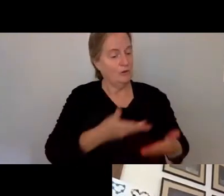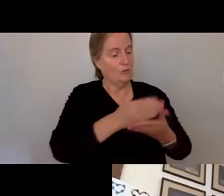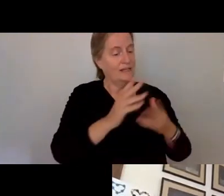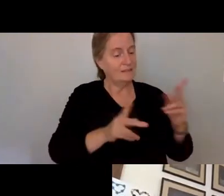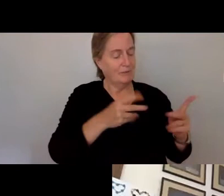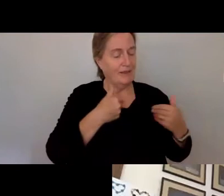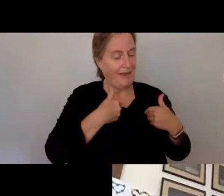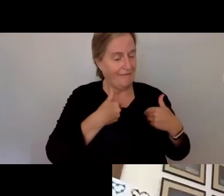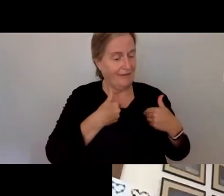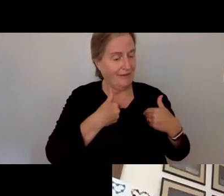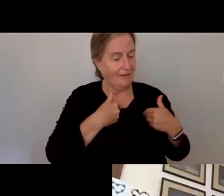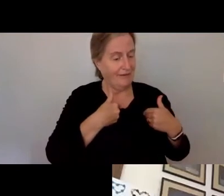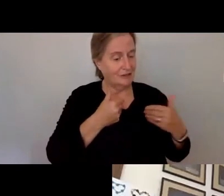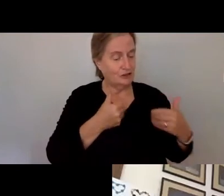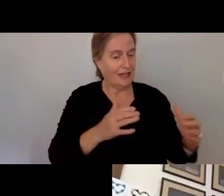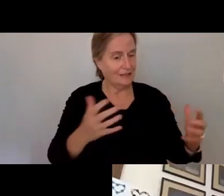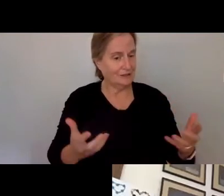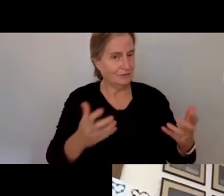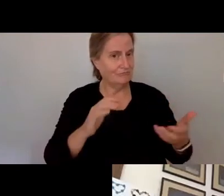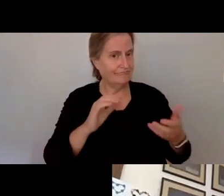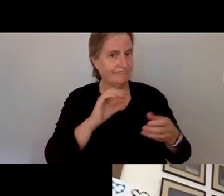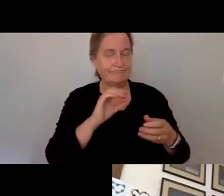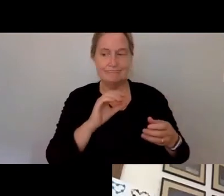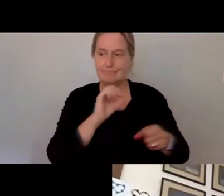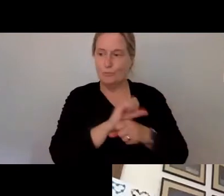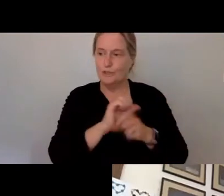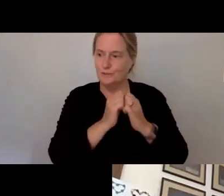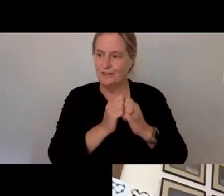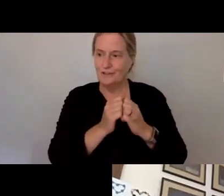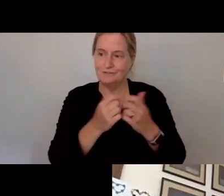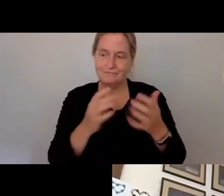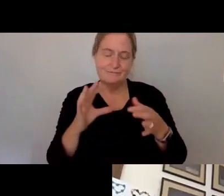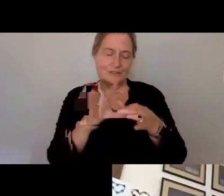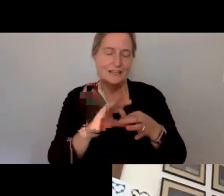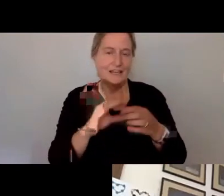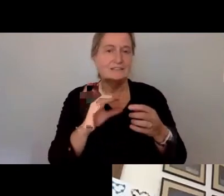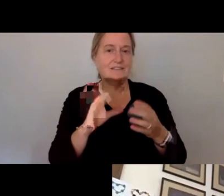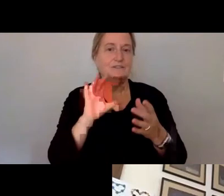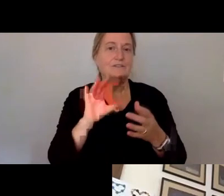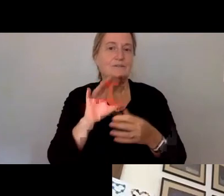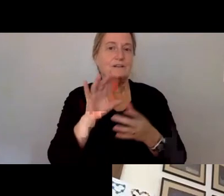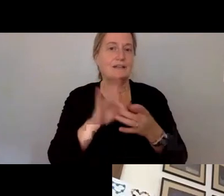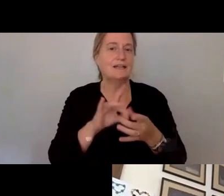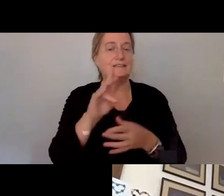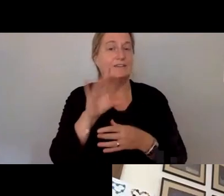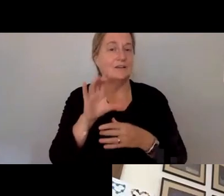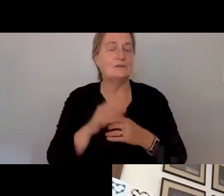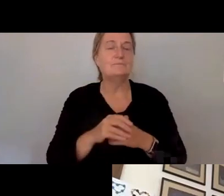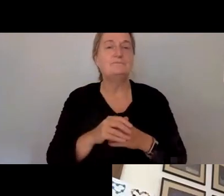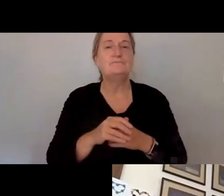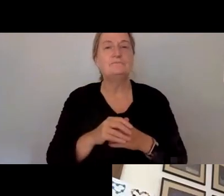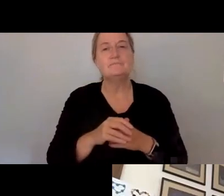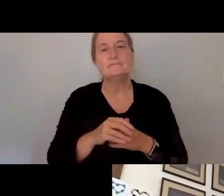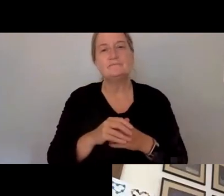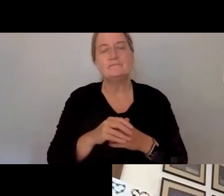And so John will get much more in detail, and he's got a couple of juicy stories about accommodations that didn't happen. But to his